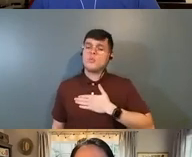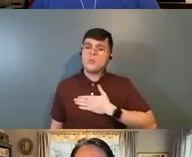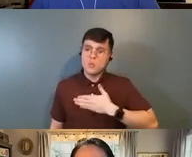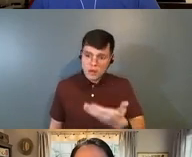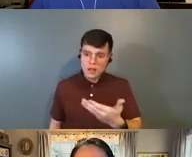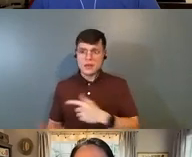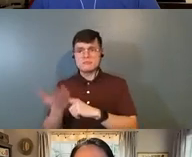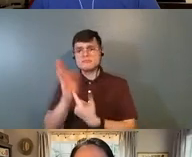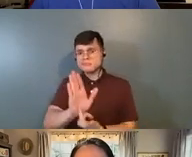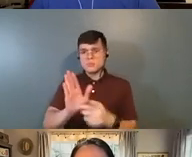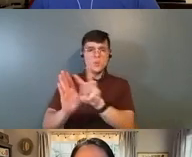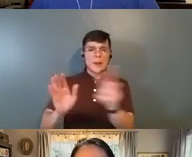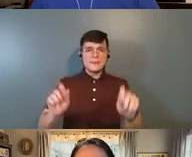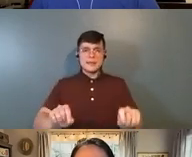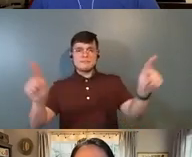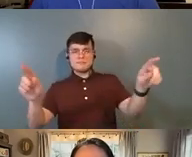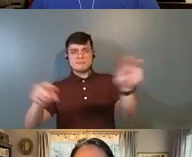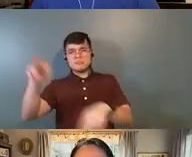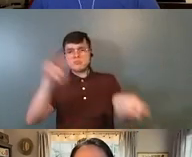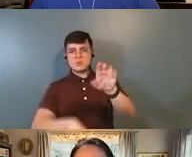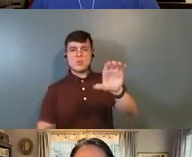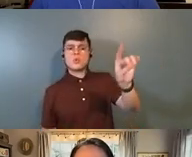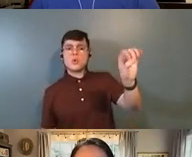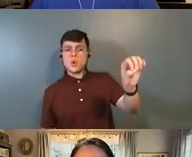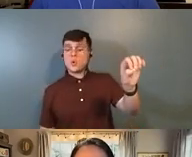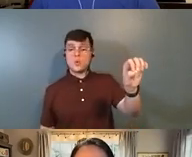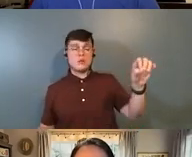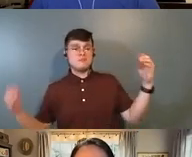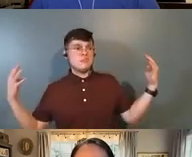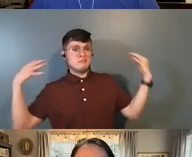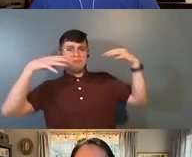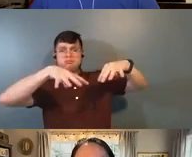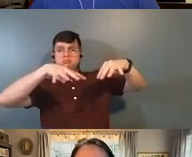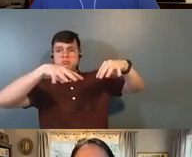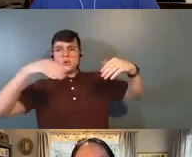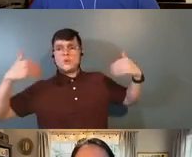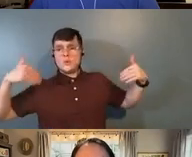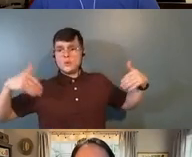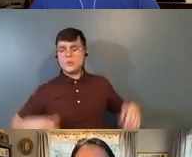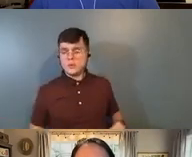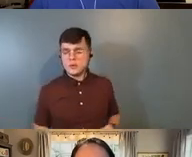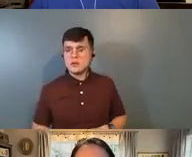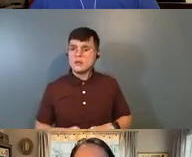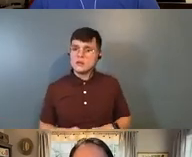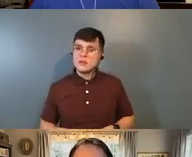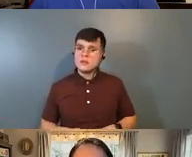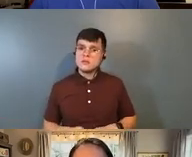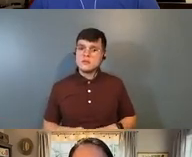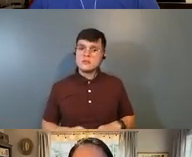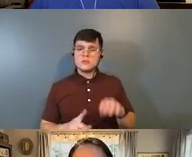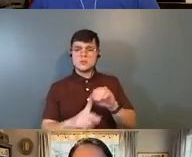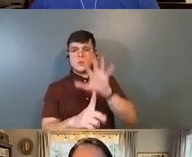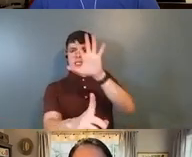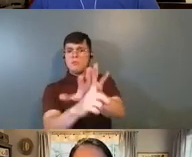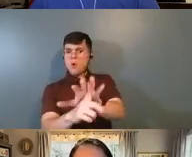himself and the code up here in front of everyone to see expose the